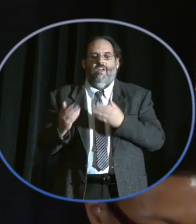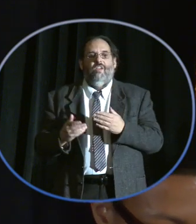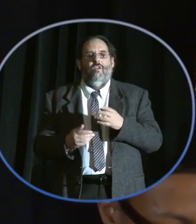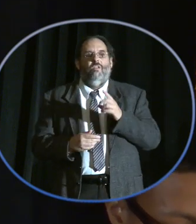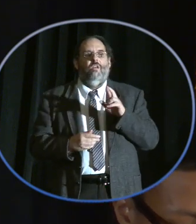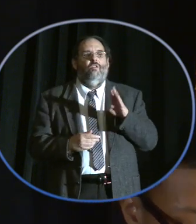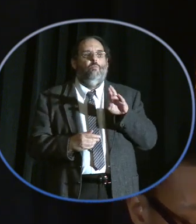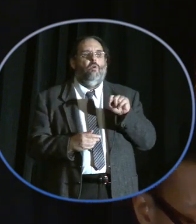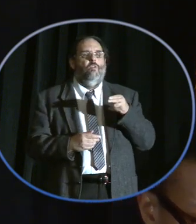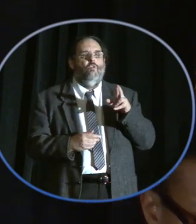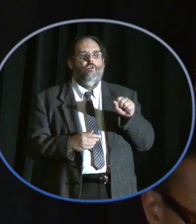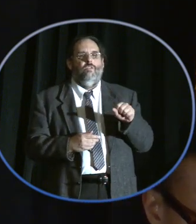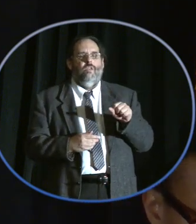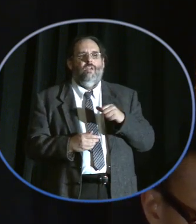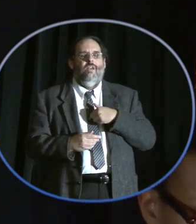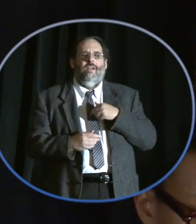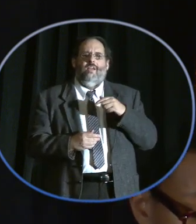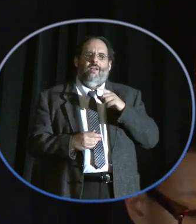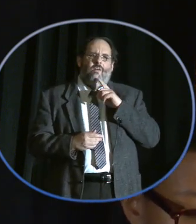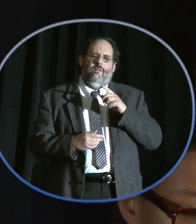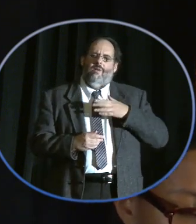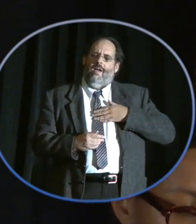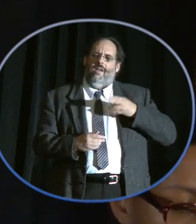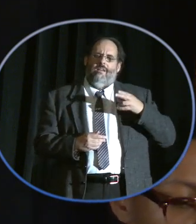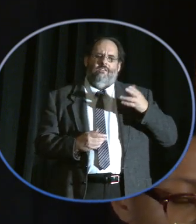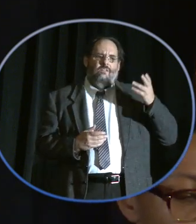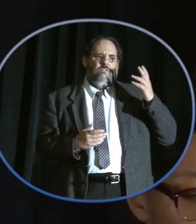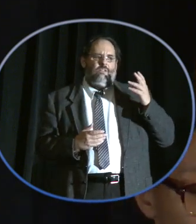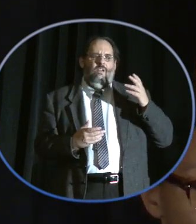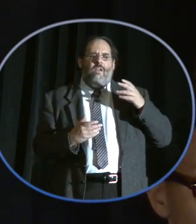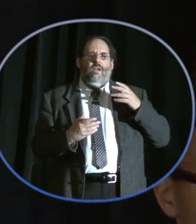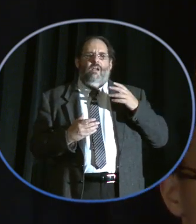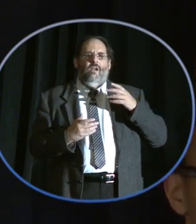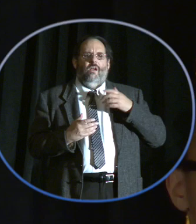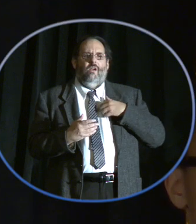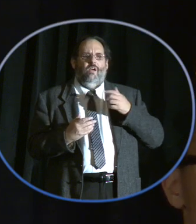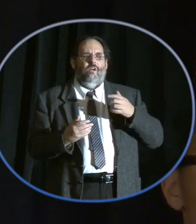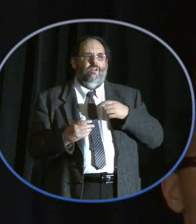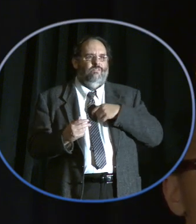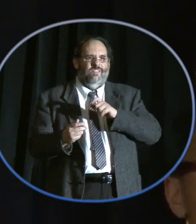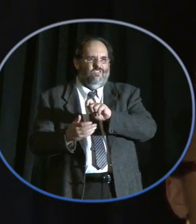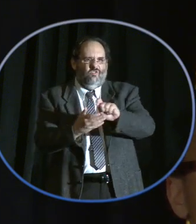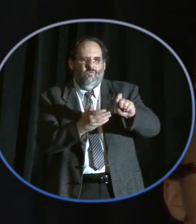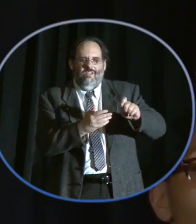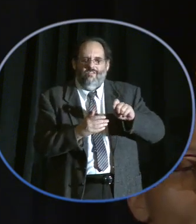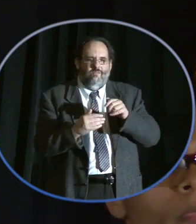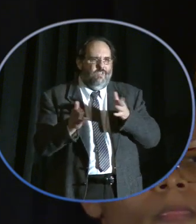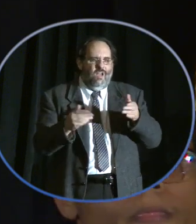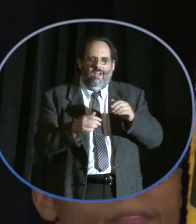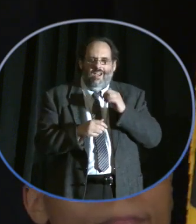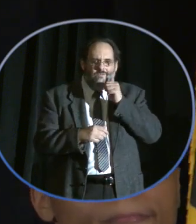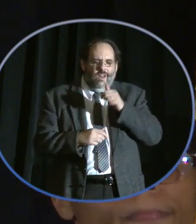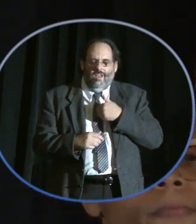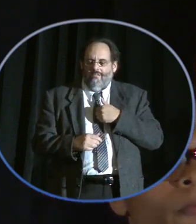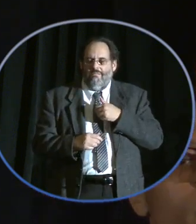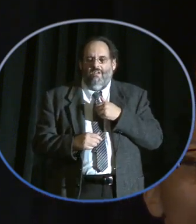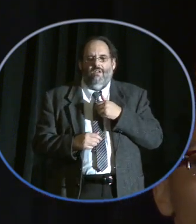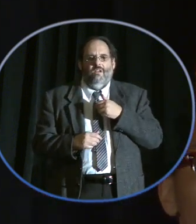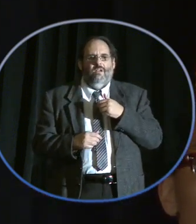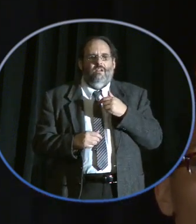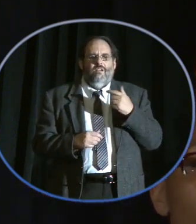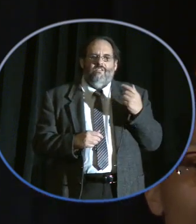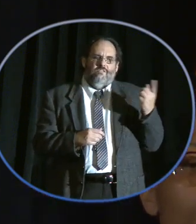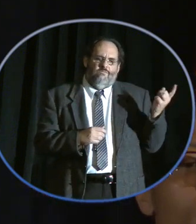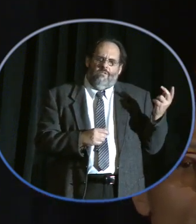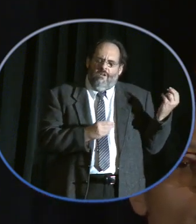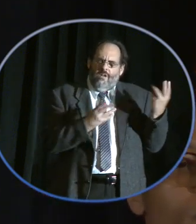Bunley, because Dr. Bunley and his crew was the ones coming out on the squeegee block every day that I know of, letting the